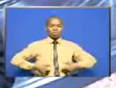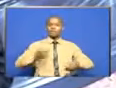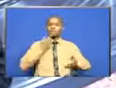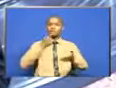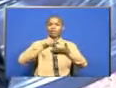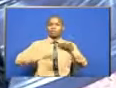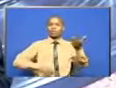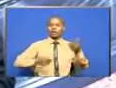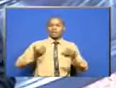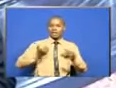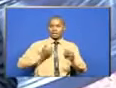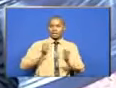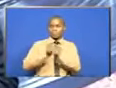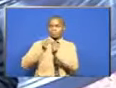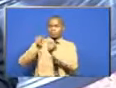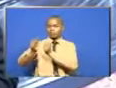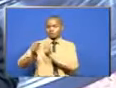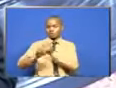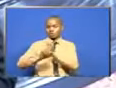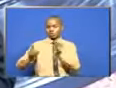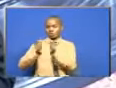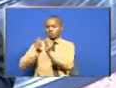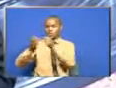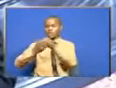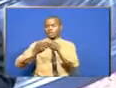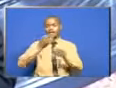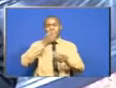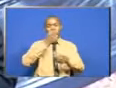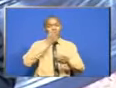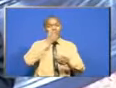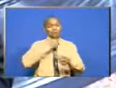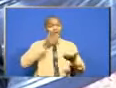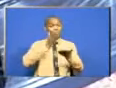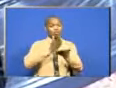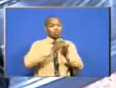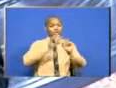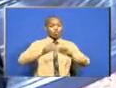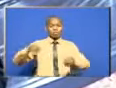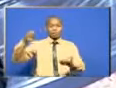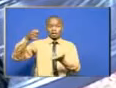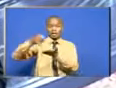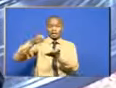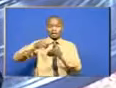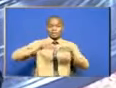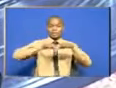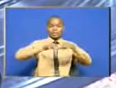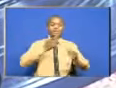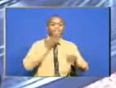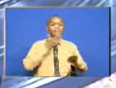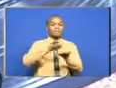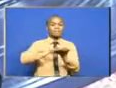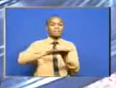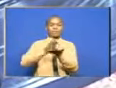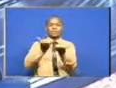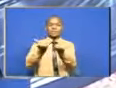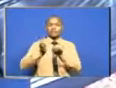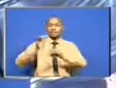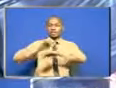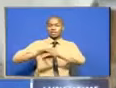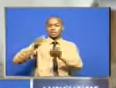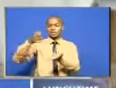girls aged between 15 and 19 years are lured into sex in favor of basic needs, including sanitary towels.